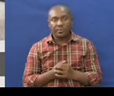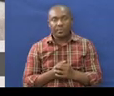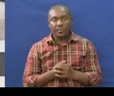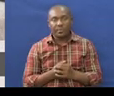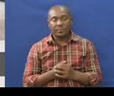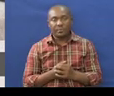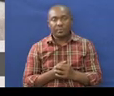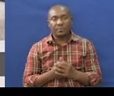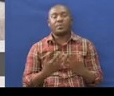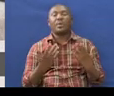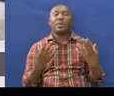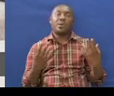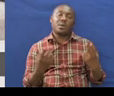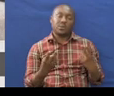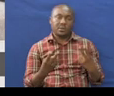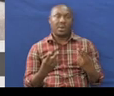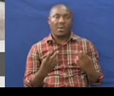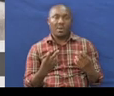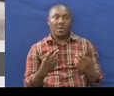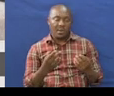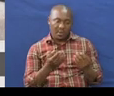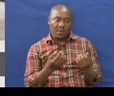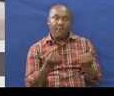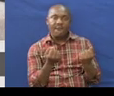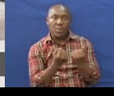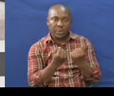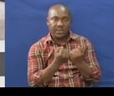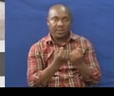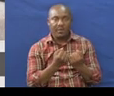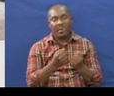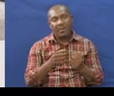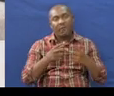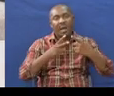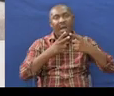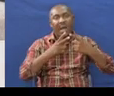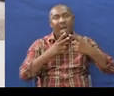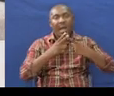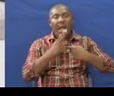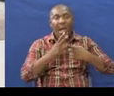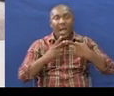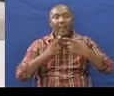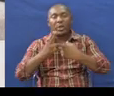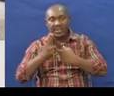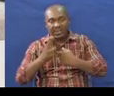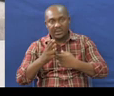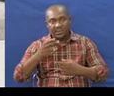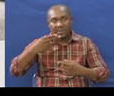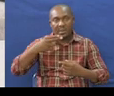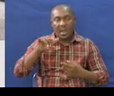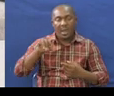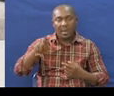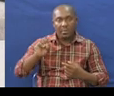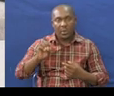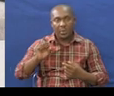Another is formulation of a hypothesis. I told you about the hypothesis formulation. This is tentative prediction of the